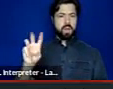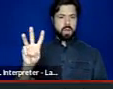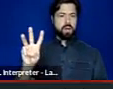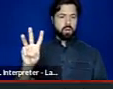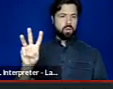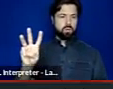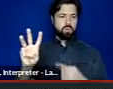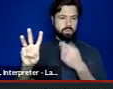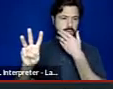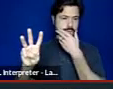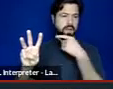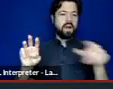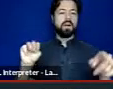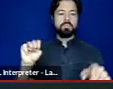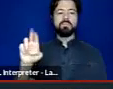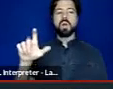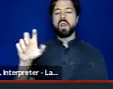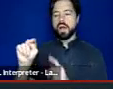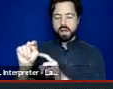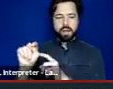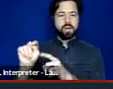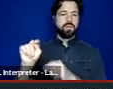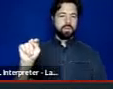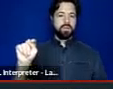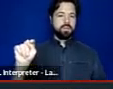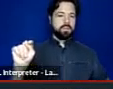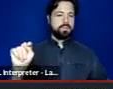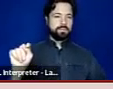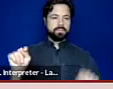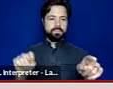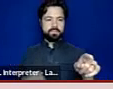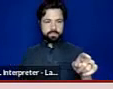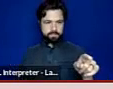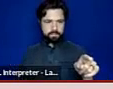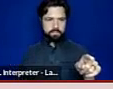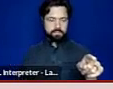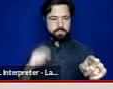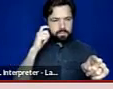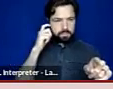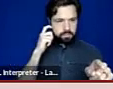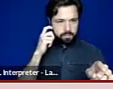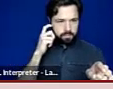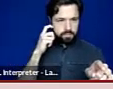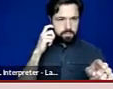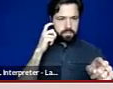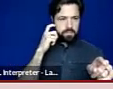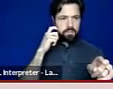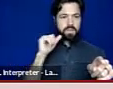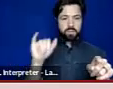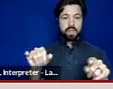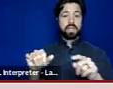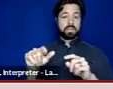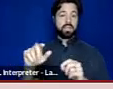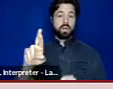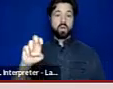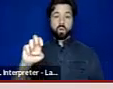that. And that's our content builder, which requires you to log in, but I don't want to do that. Merlot is a